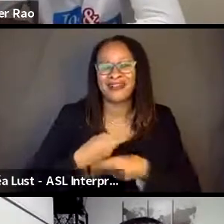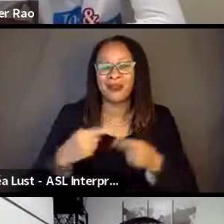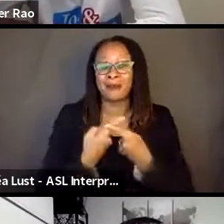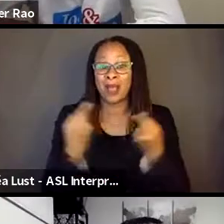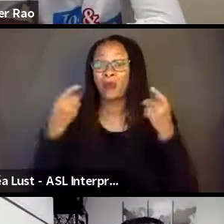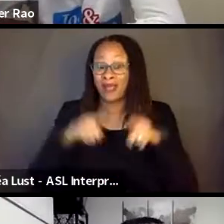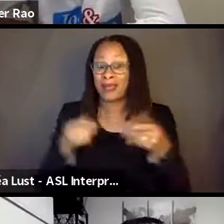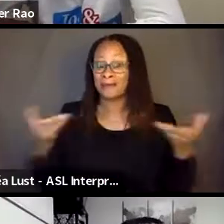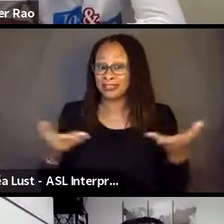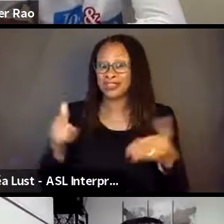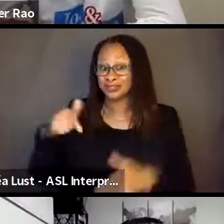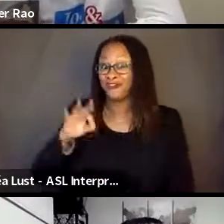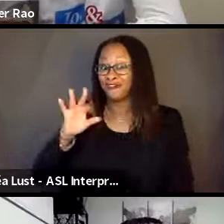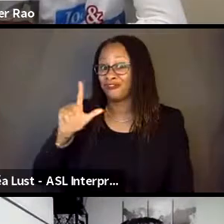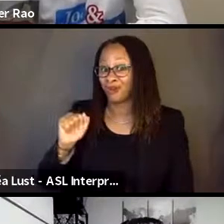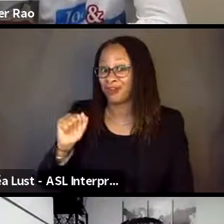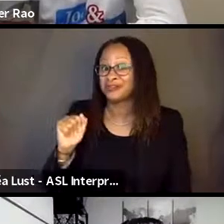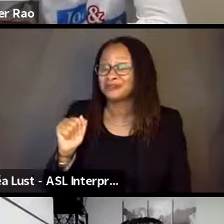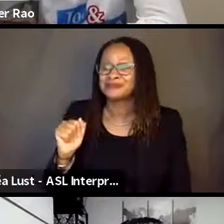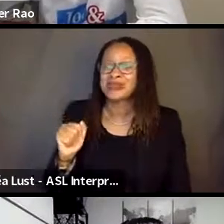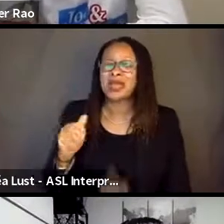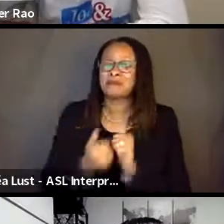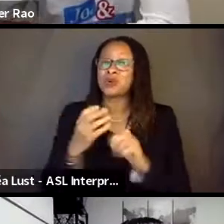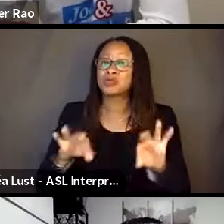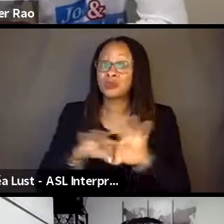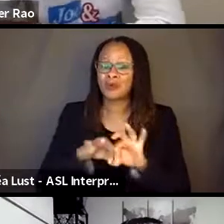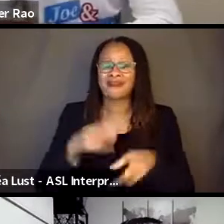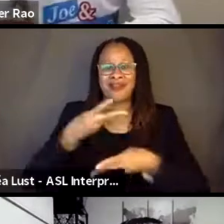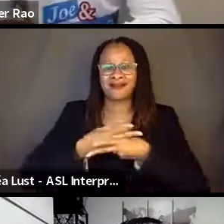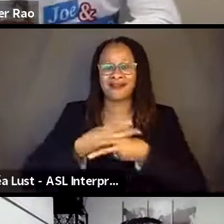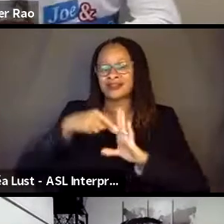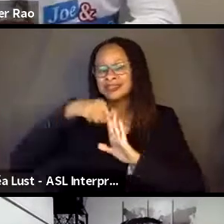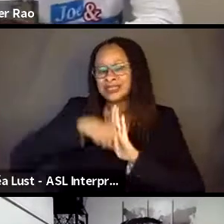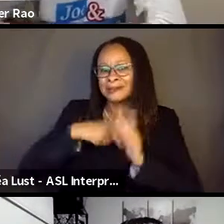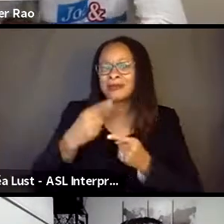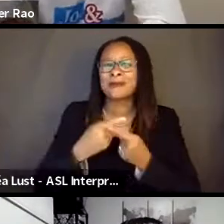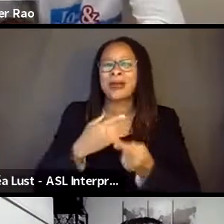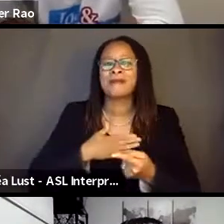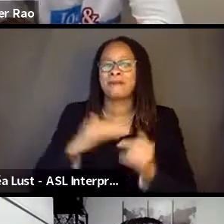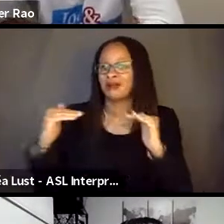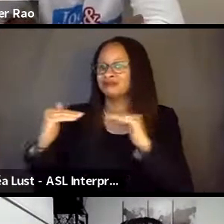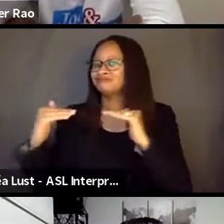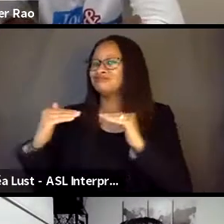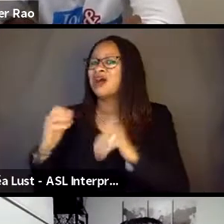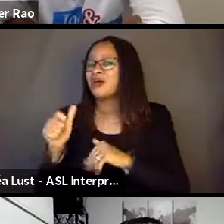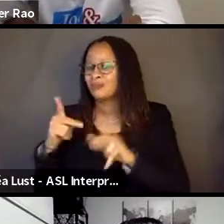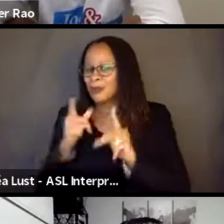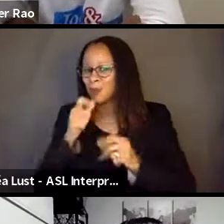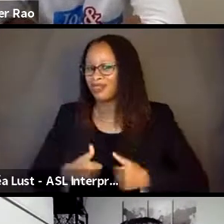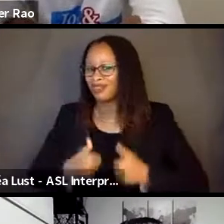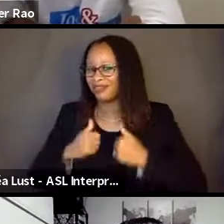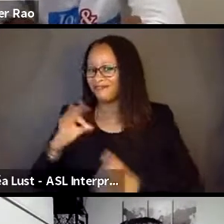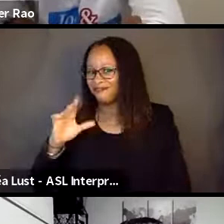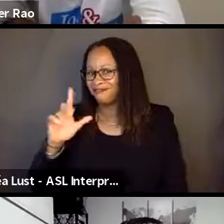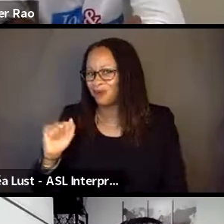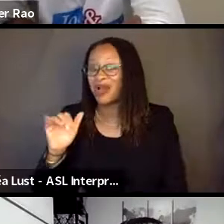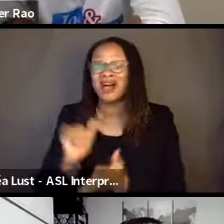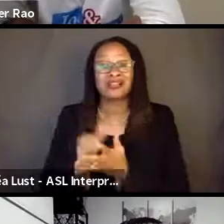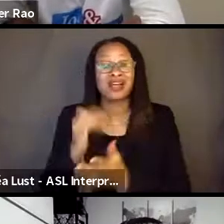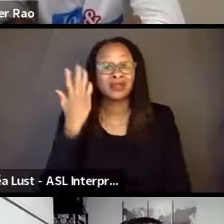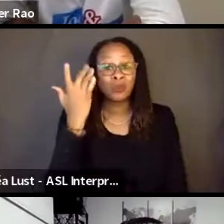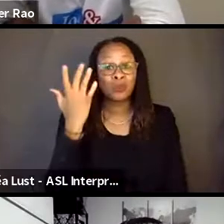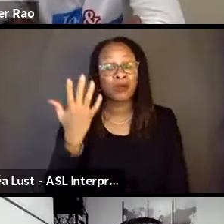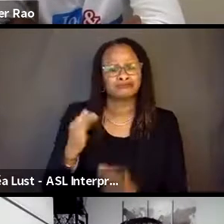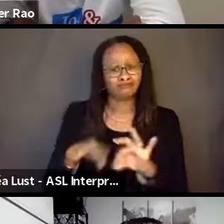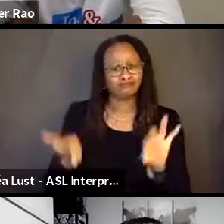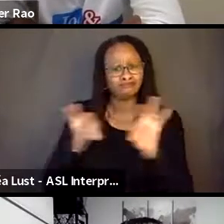here. And most importantly, I care deeply about my fellow Floridians. So that's why it's